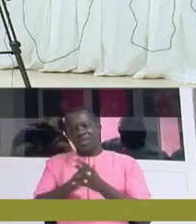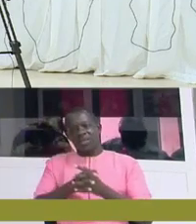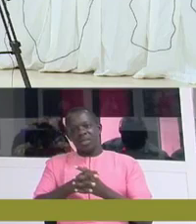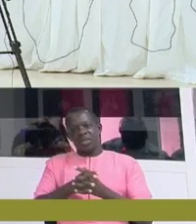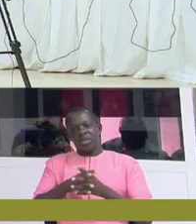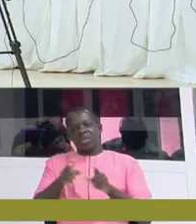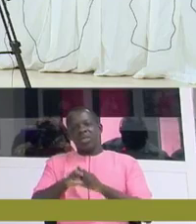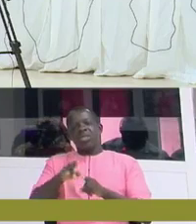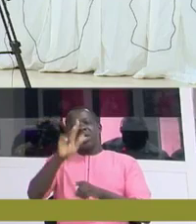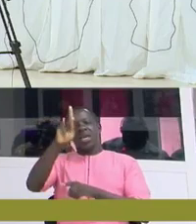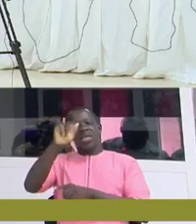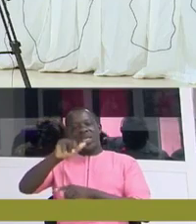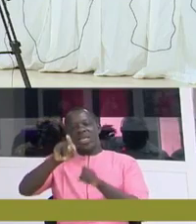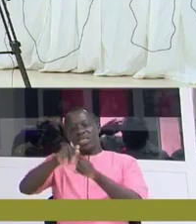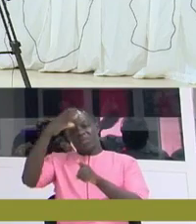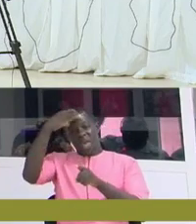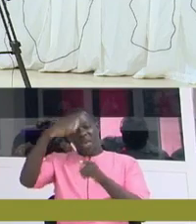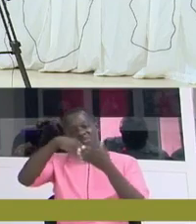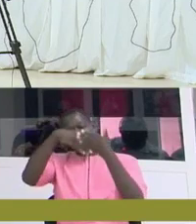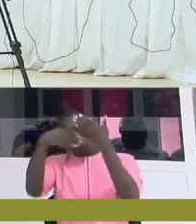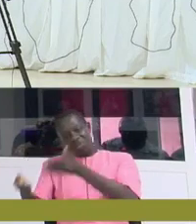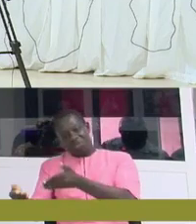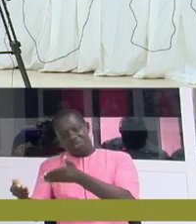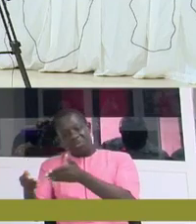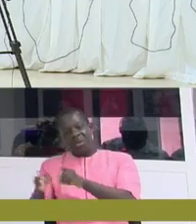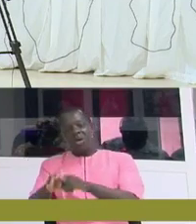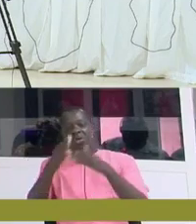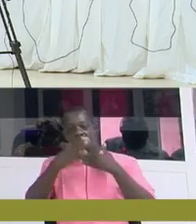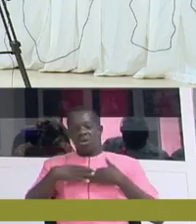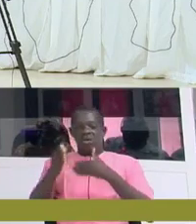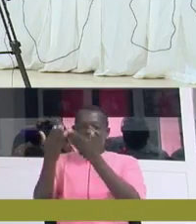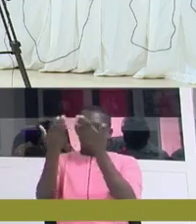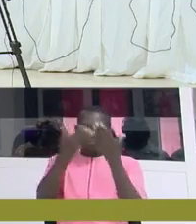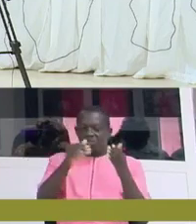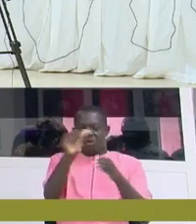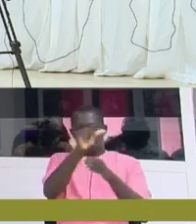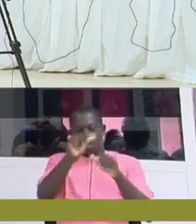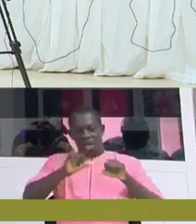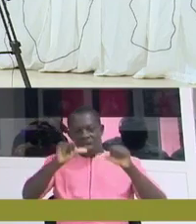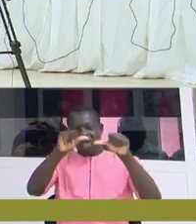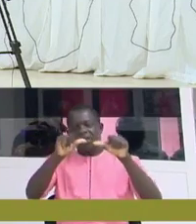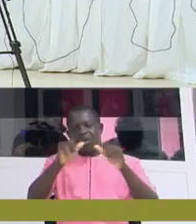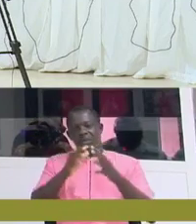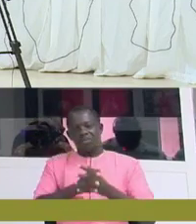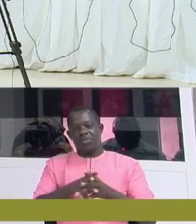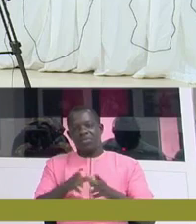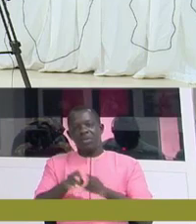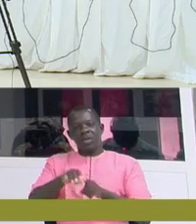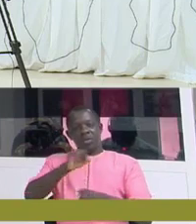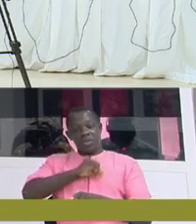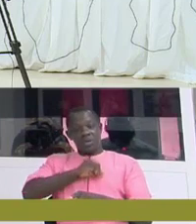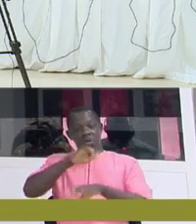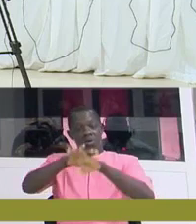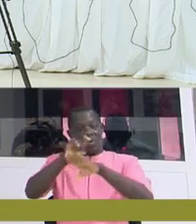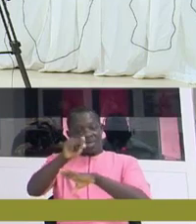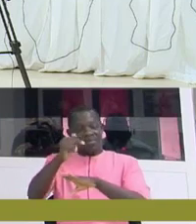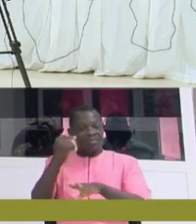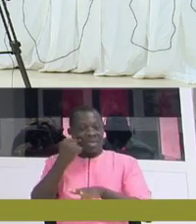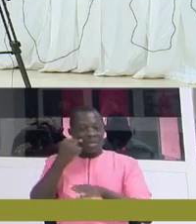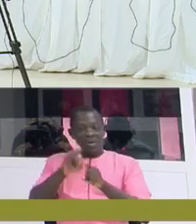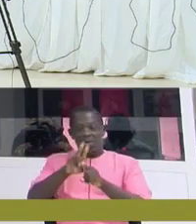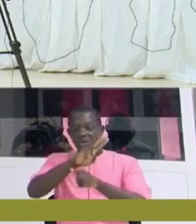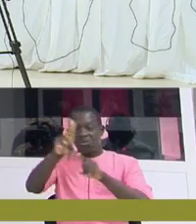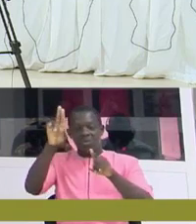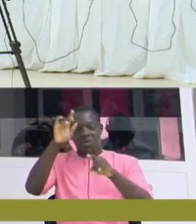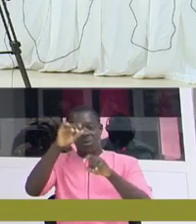sword. Kajali's head went this way, and the body fell on the other side. At that instant, I was